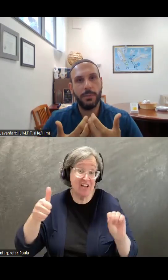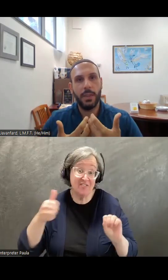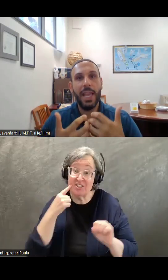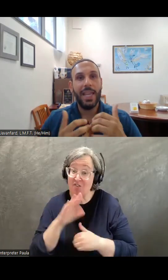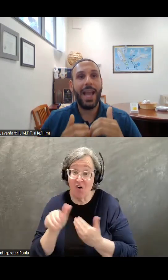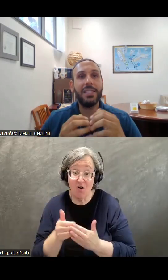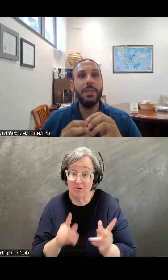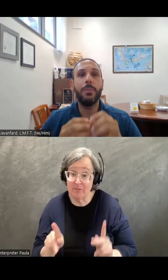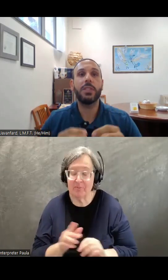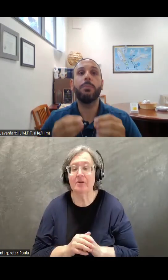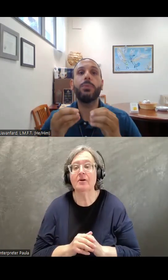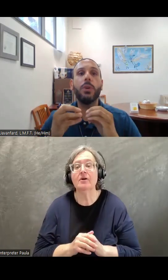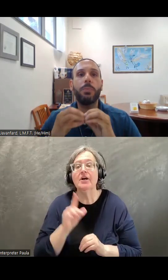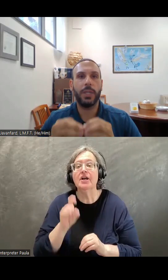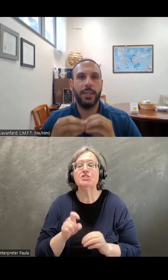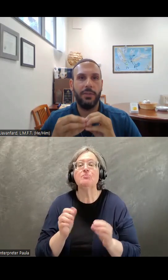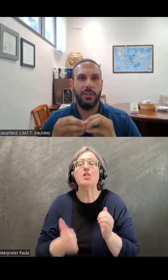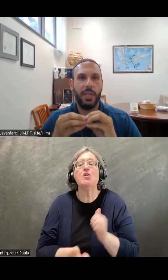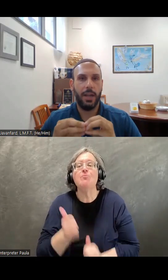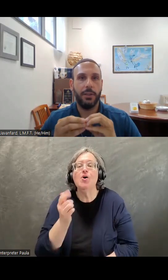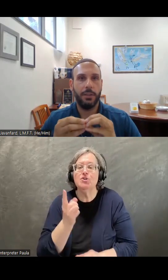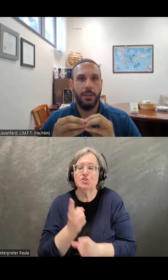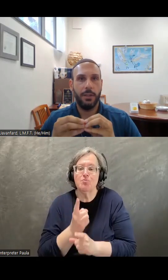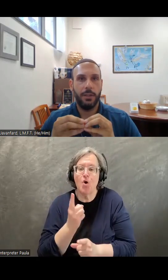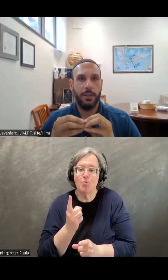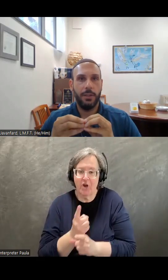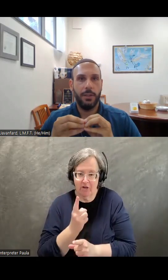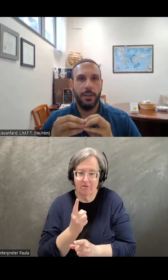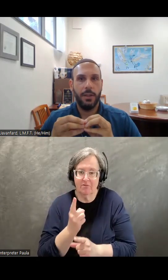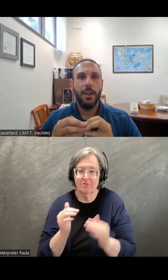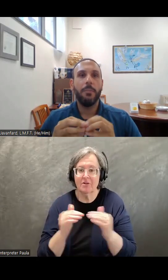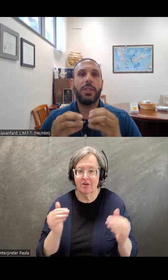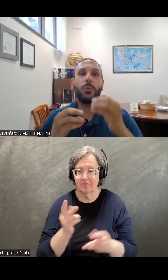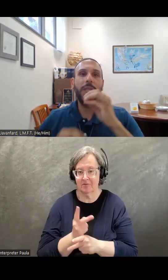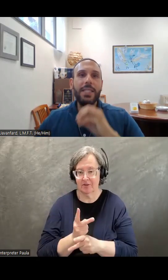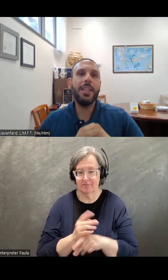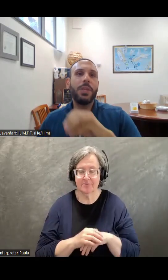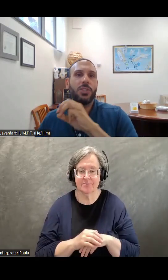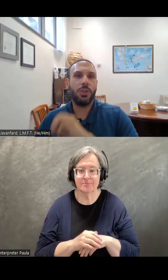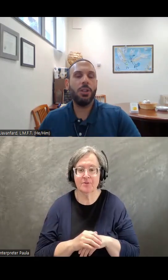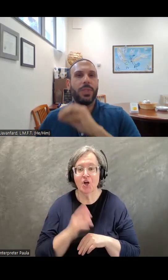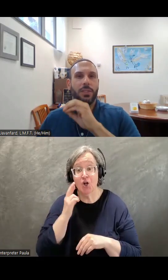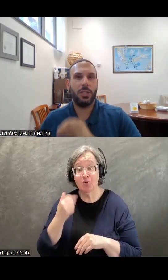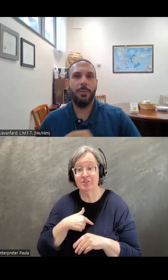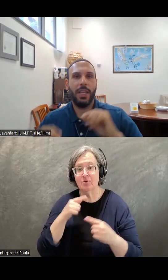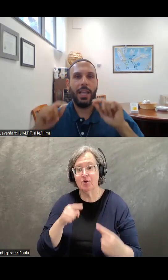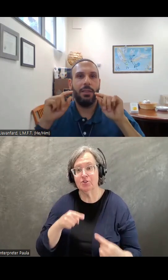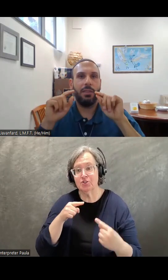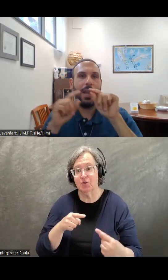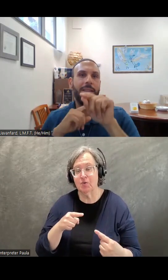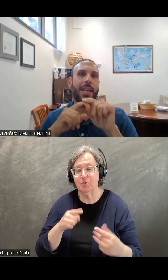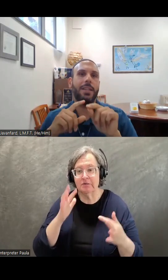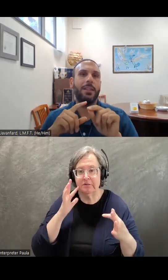involved. It has to be the most appropriate level of care. But the reason that we struggle with determining